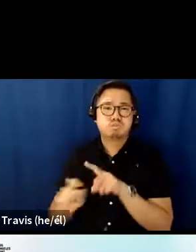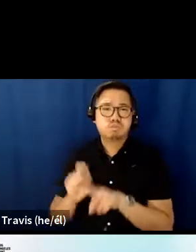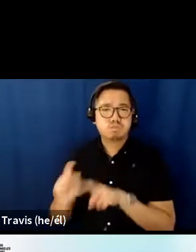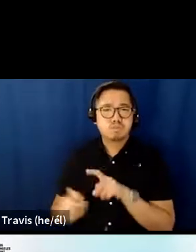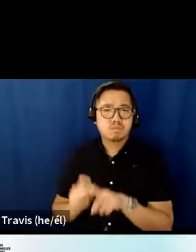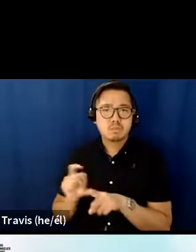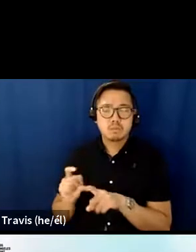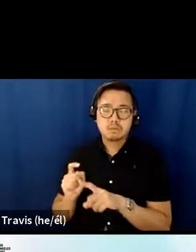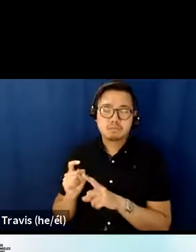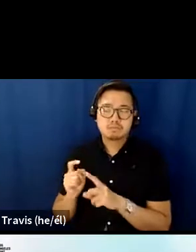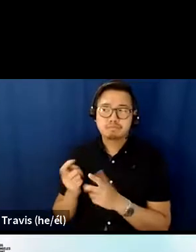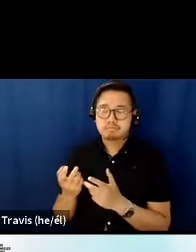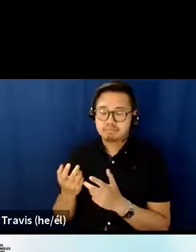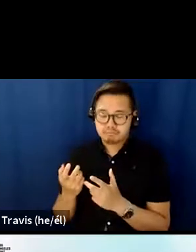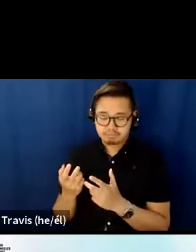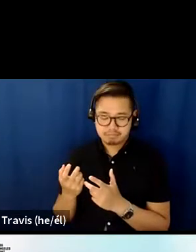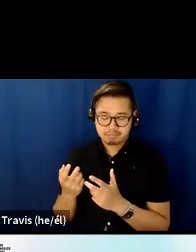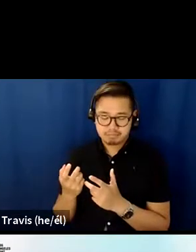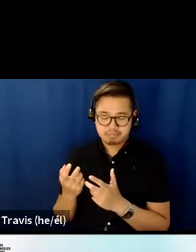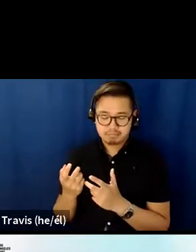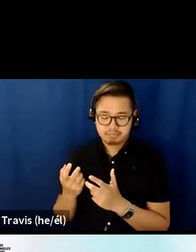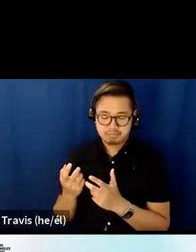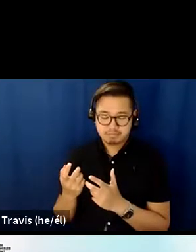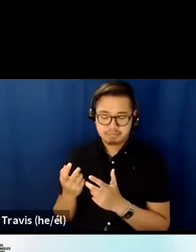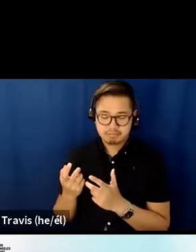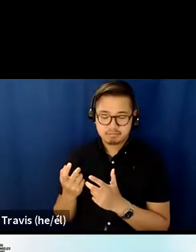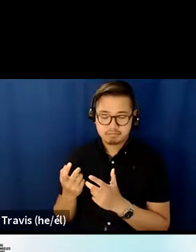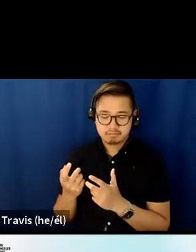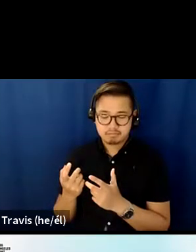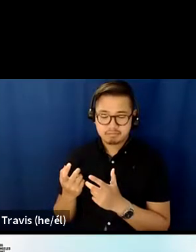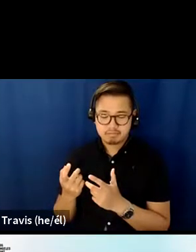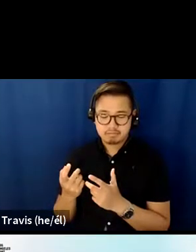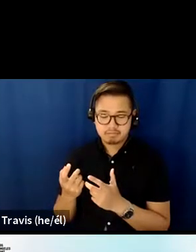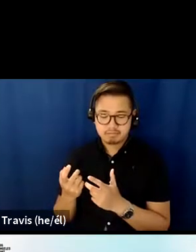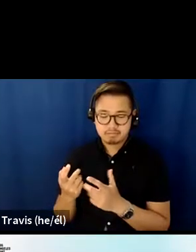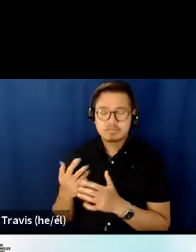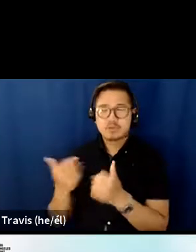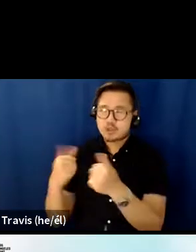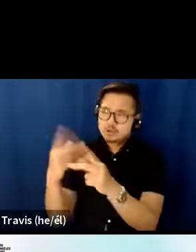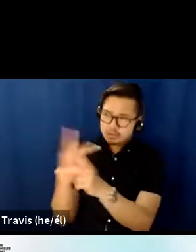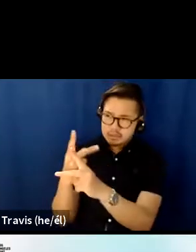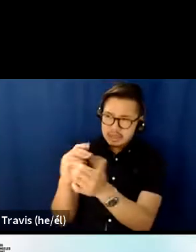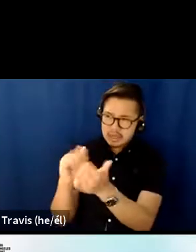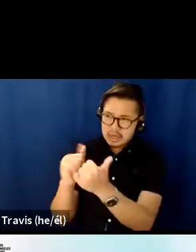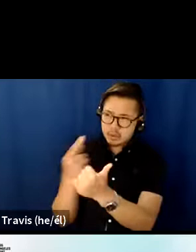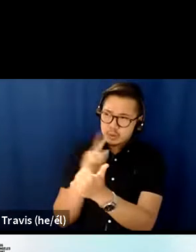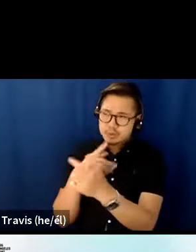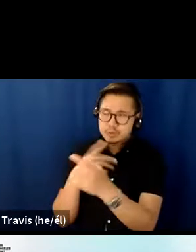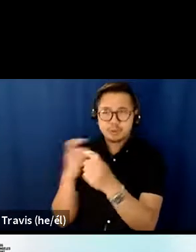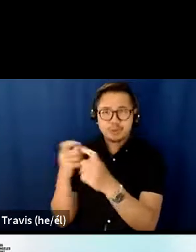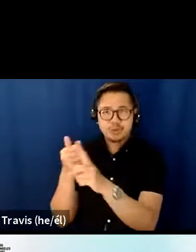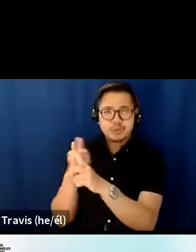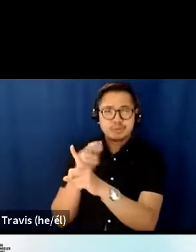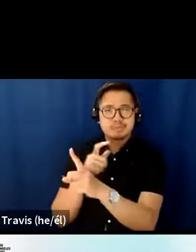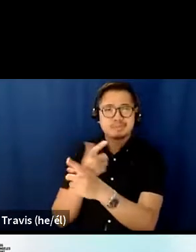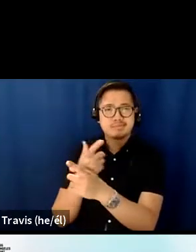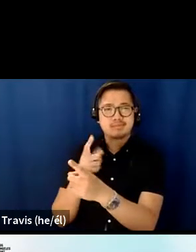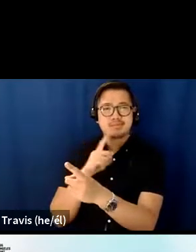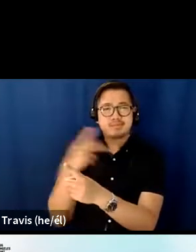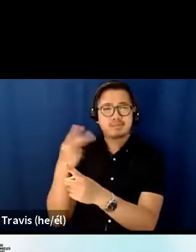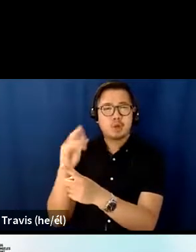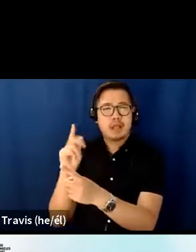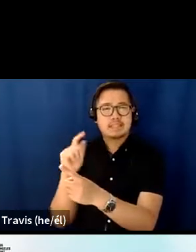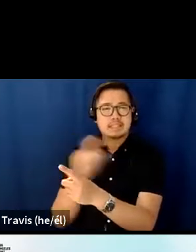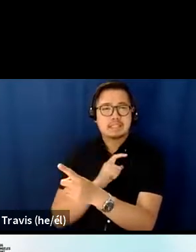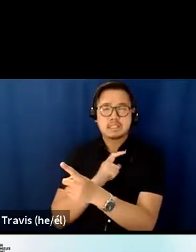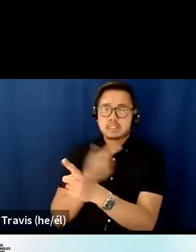with how you are policing yourself, how you might be policing others, really doing the